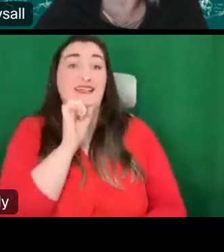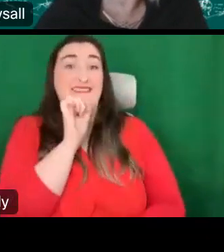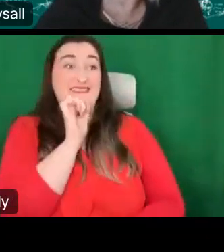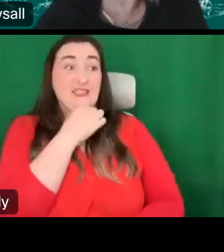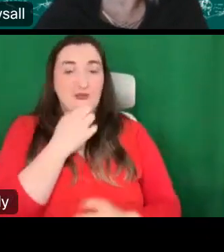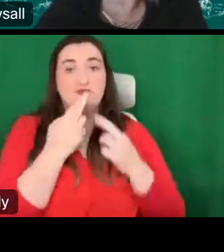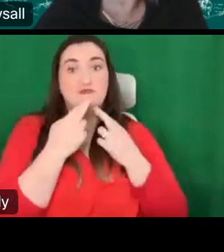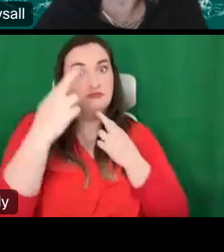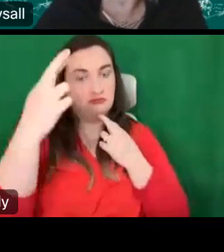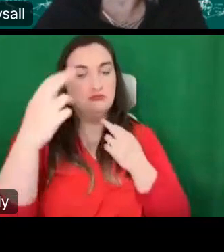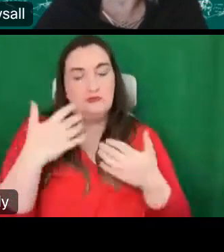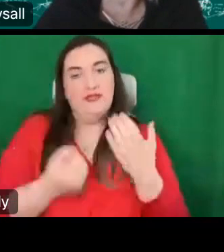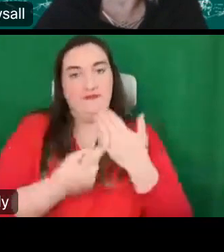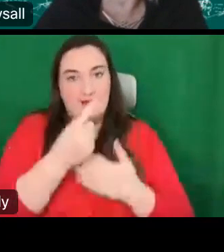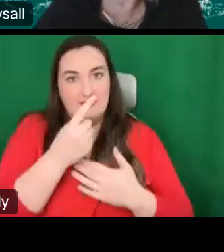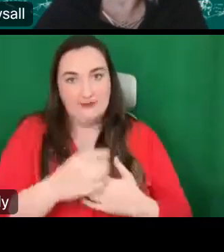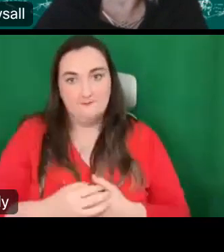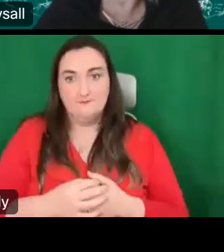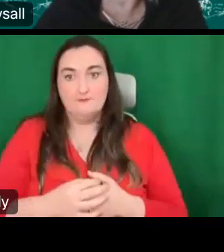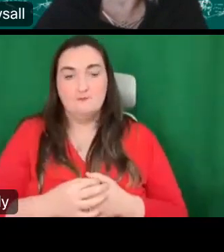events. So